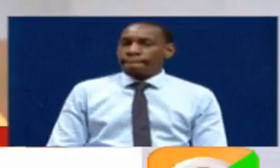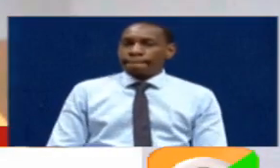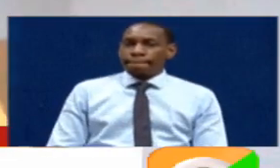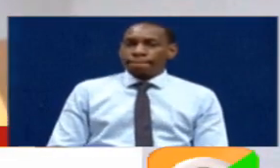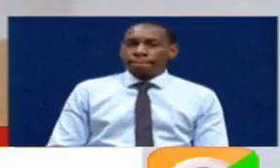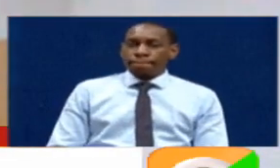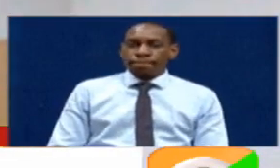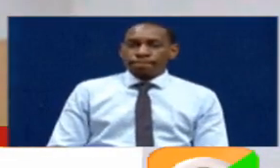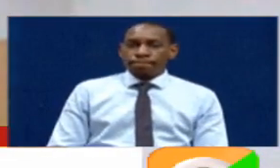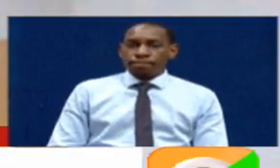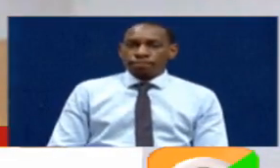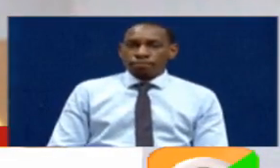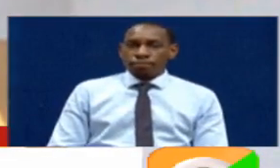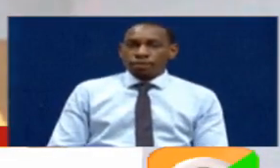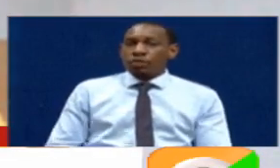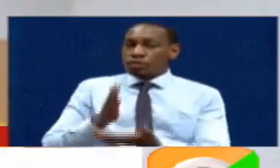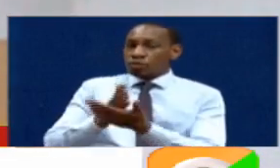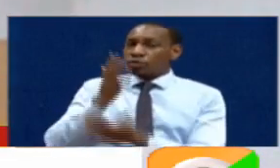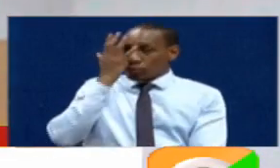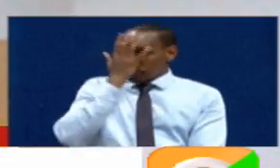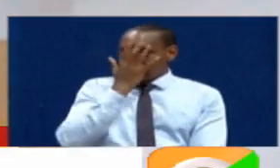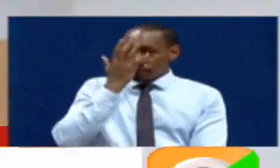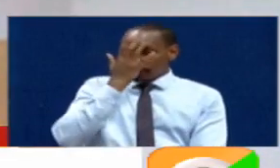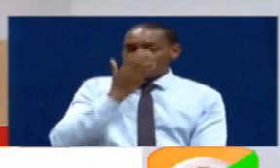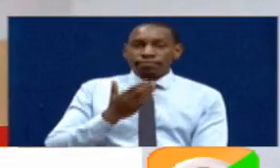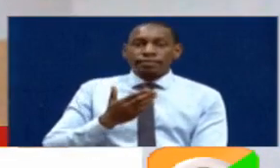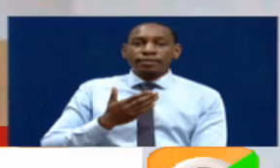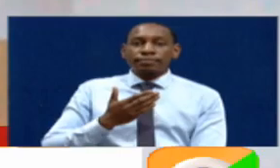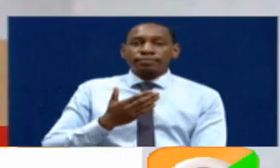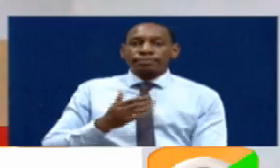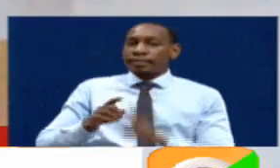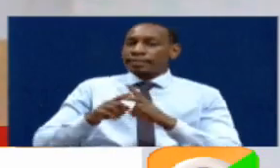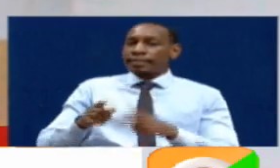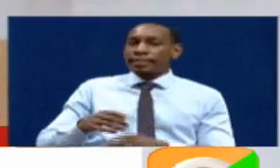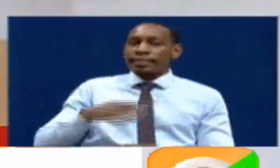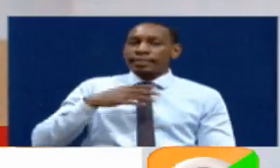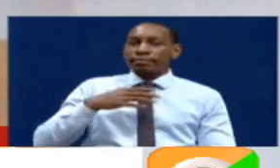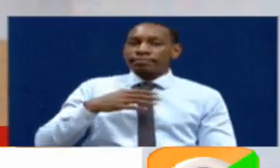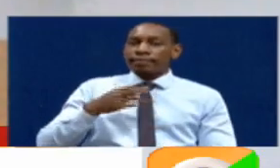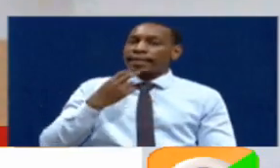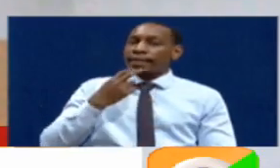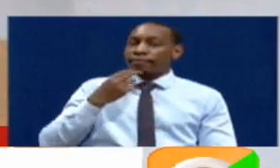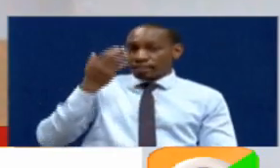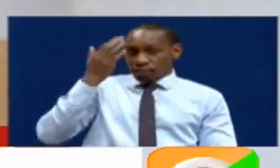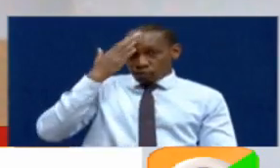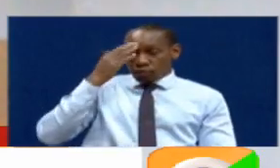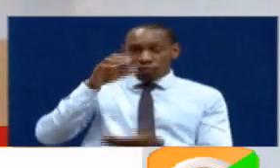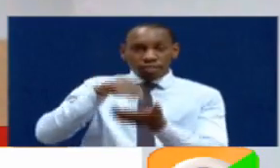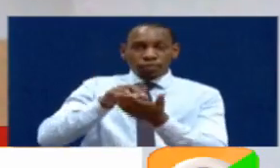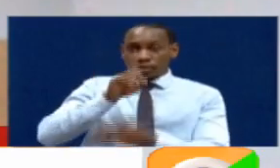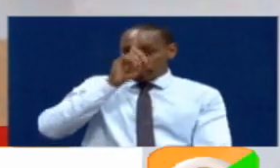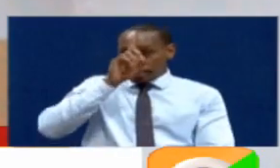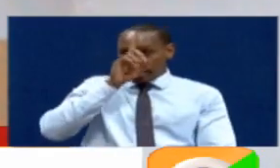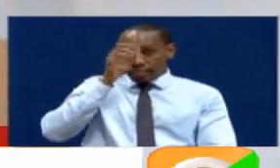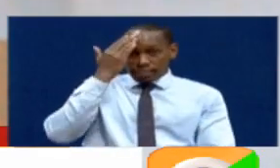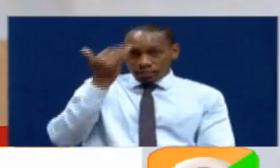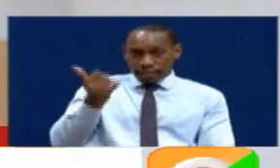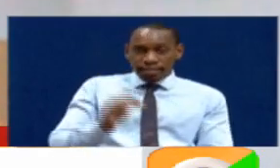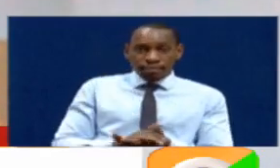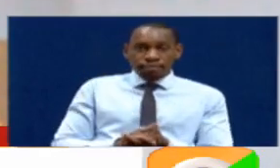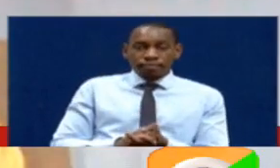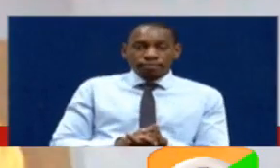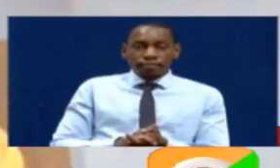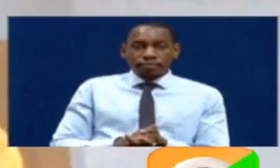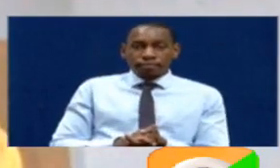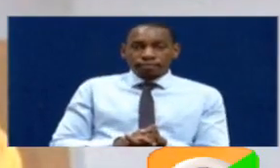It was actually embarrassing, and I just started laughing because that's when I knew how serious this thing is, because I've